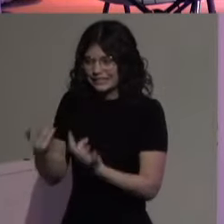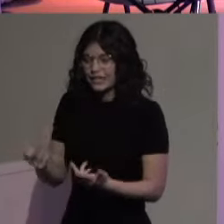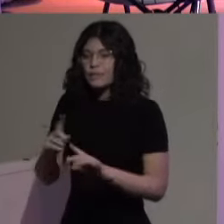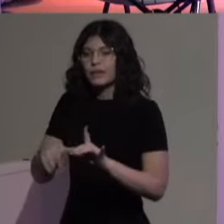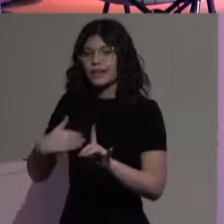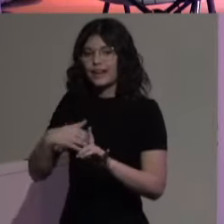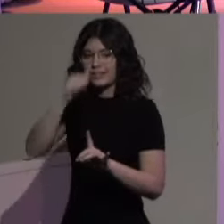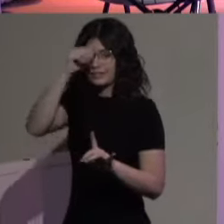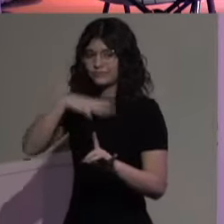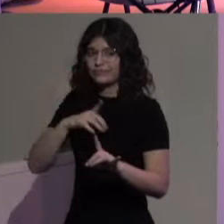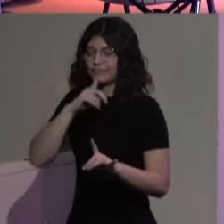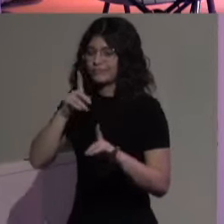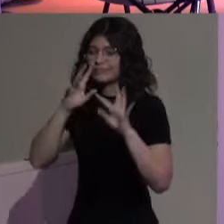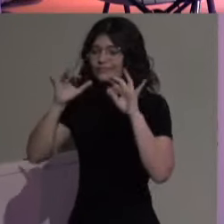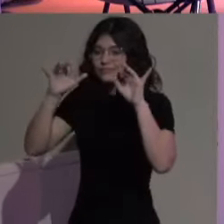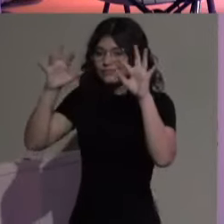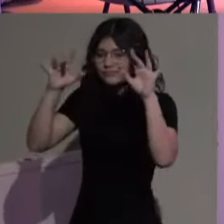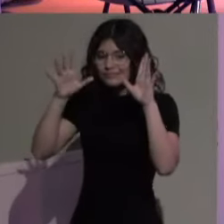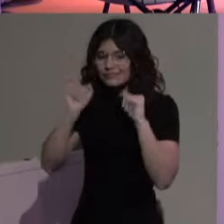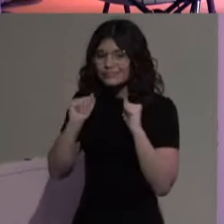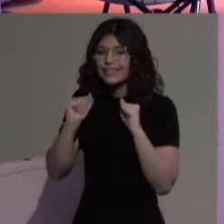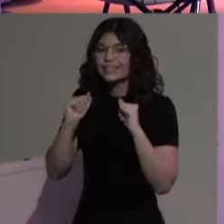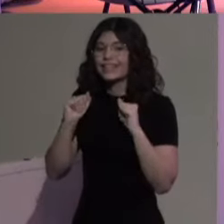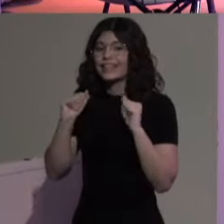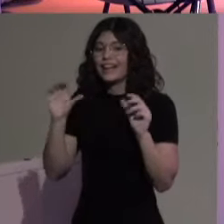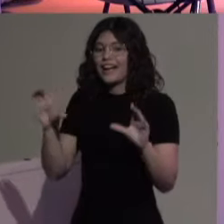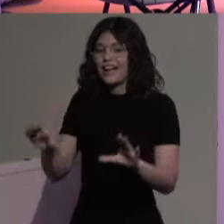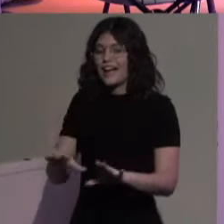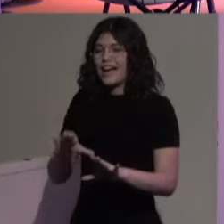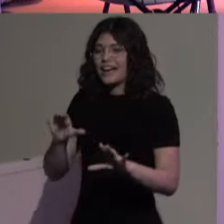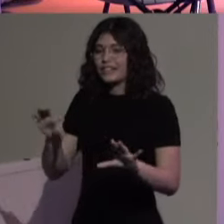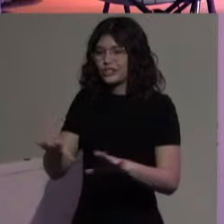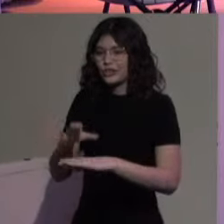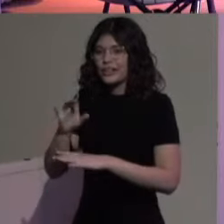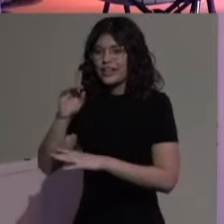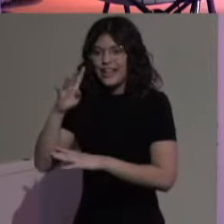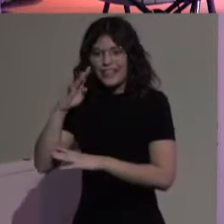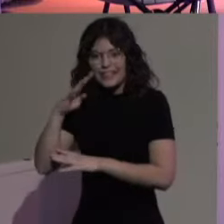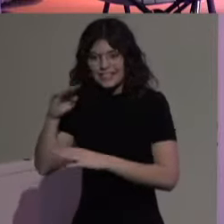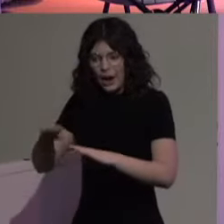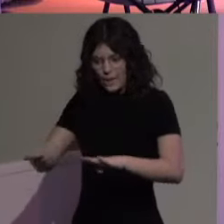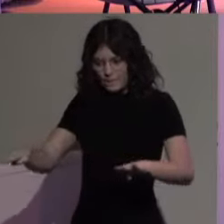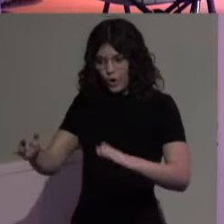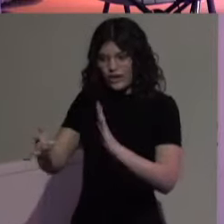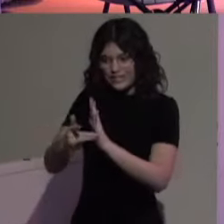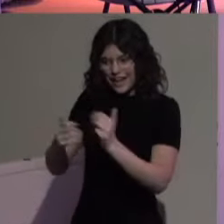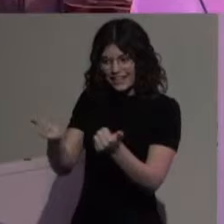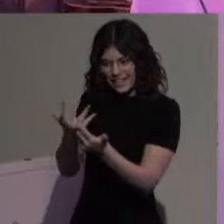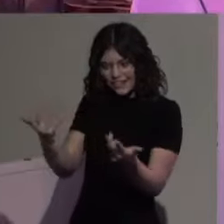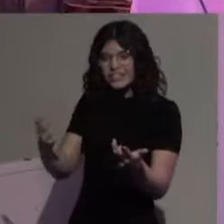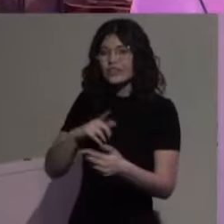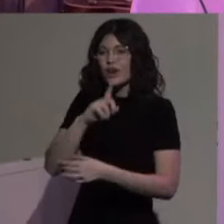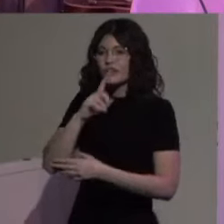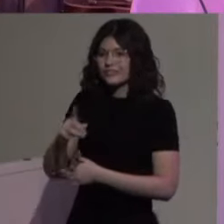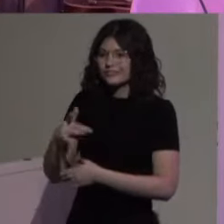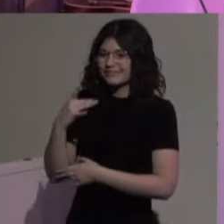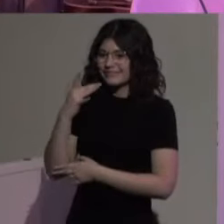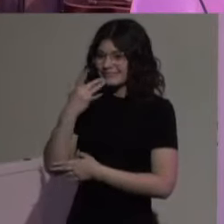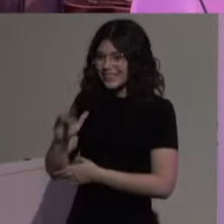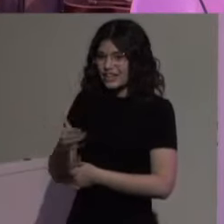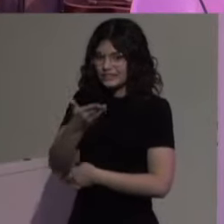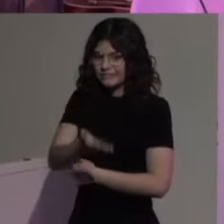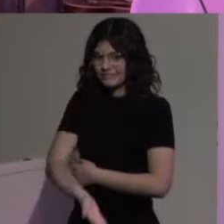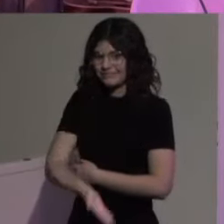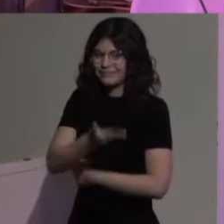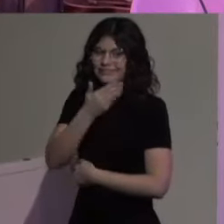guy who's amazing at mixing and working the soundboard. And I am just so lucky that Quayim Gray